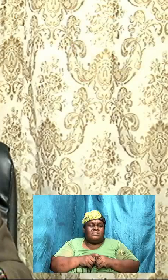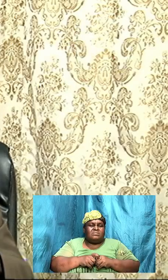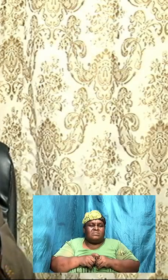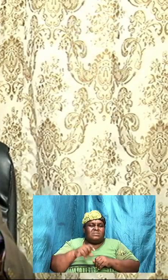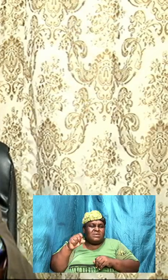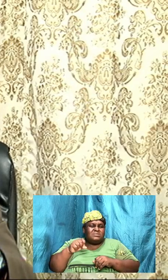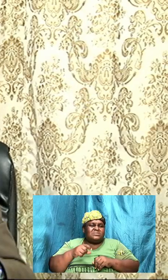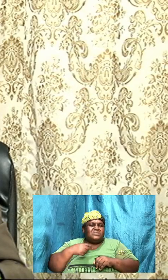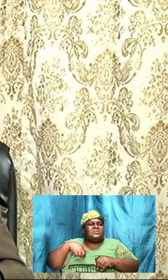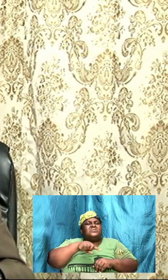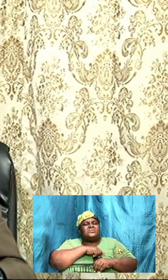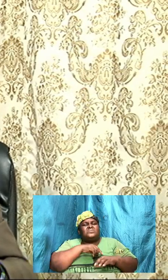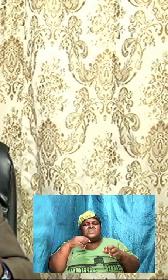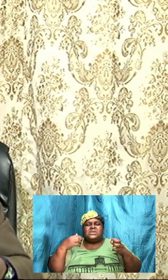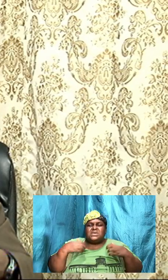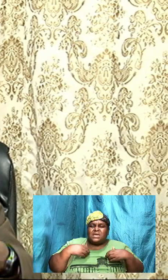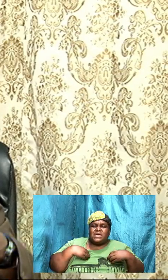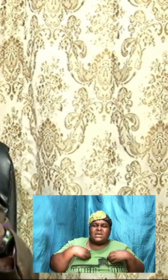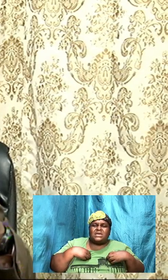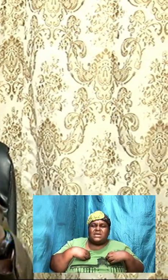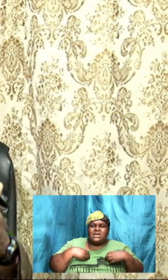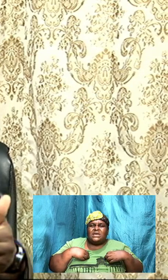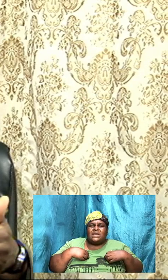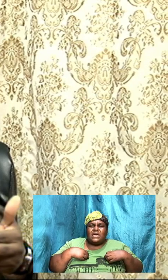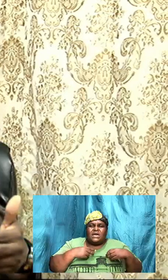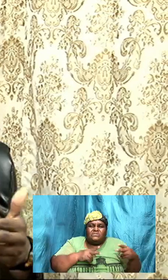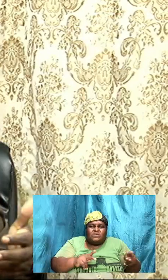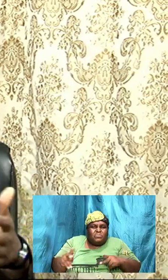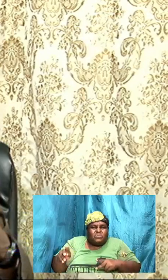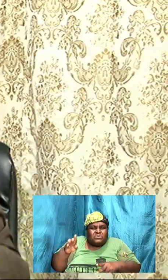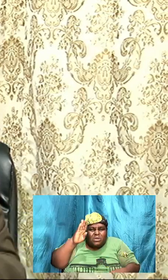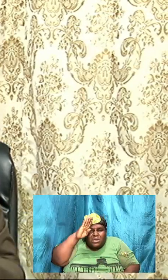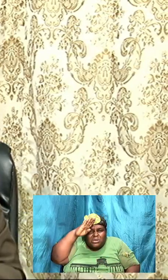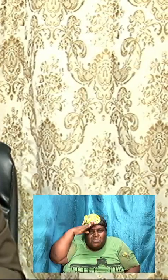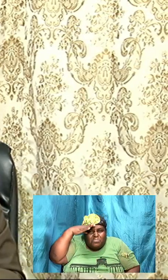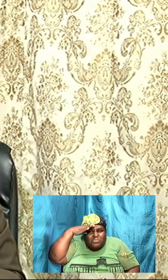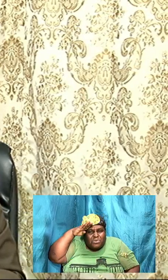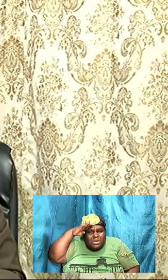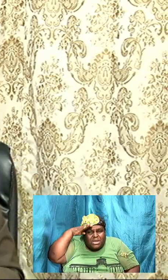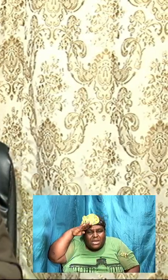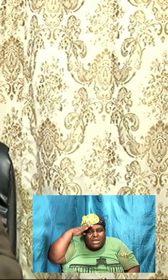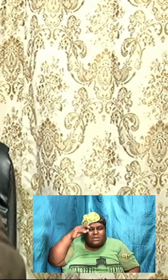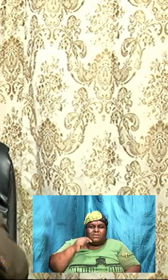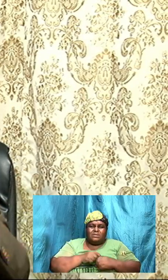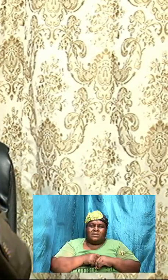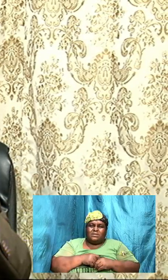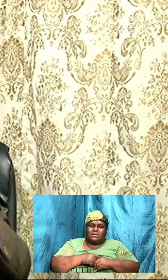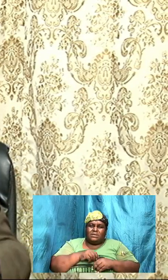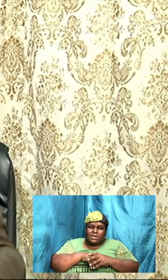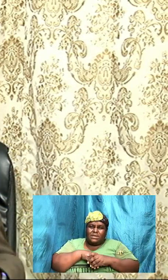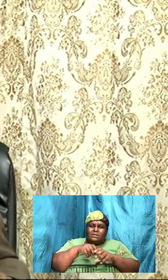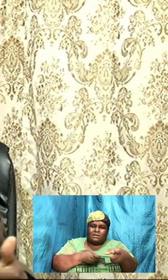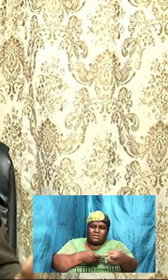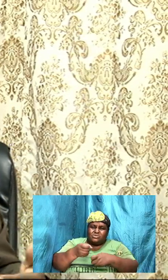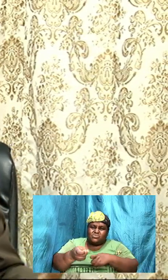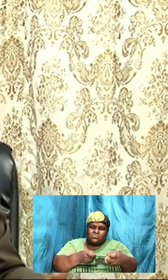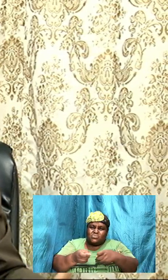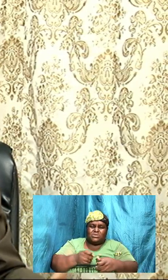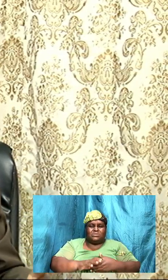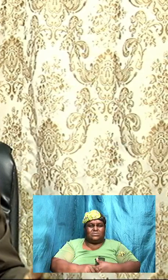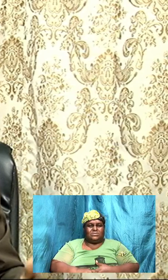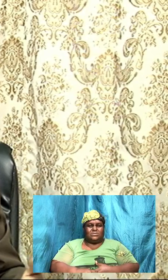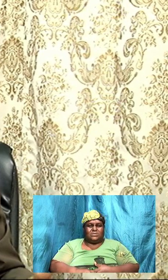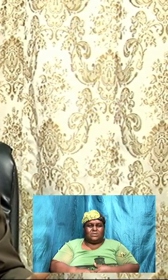I've been saying, before we engage our mouth. And we have to really think about the thing, have our game plan. So don't highlight the